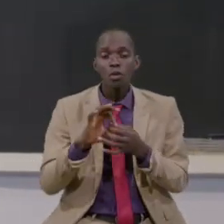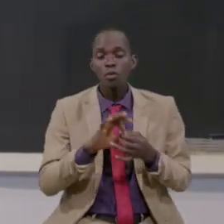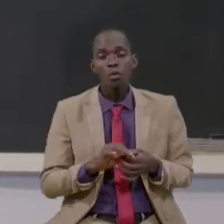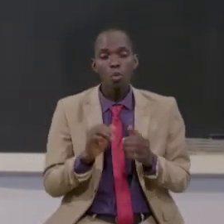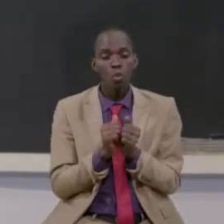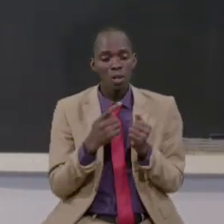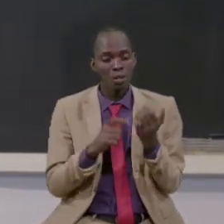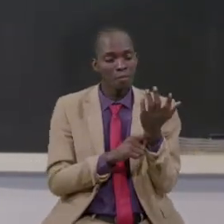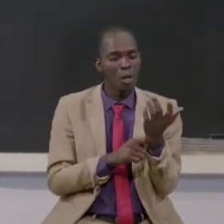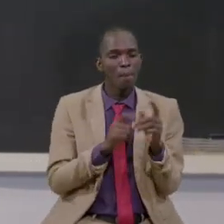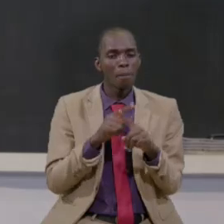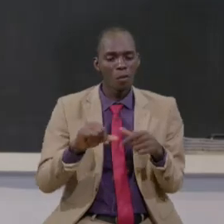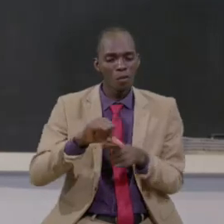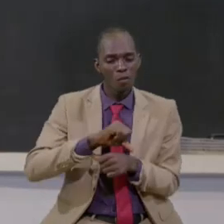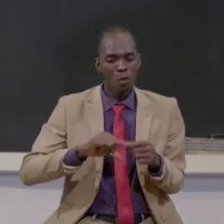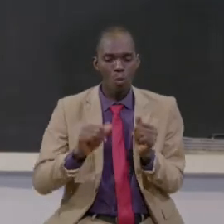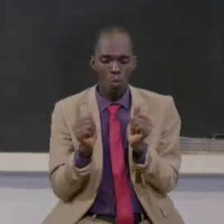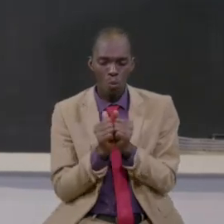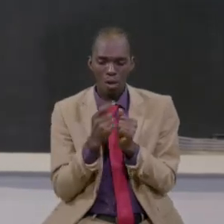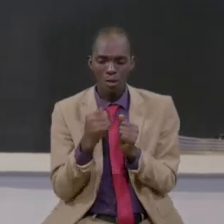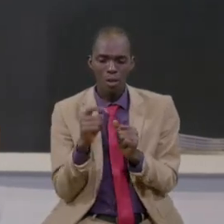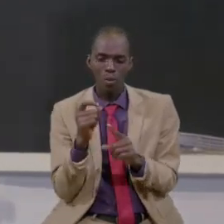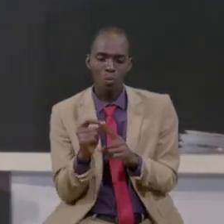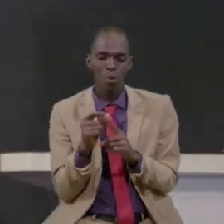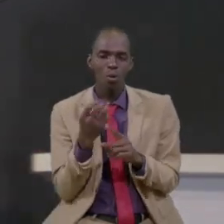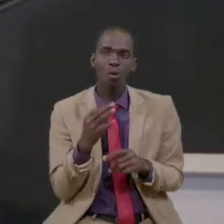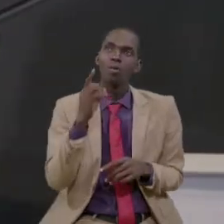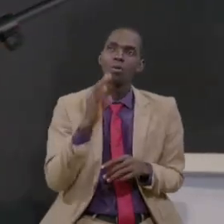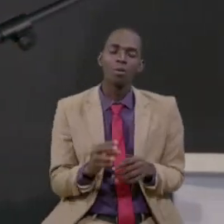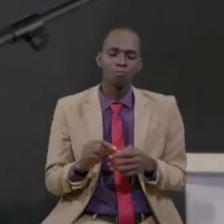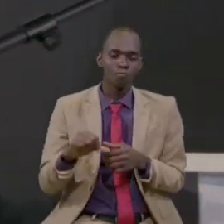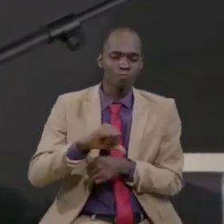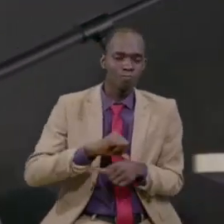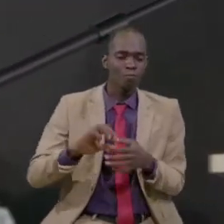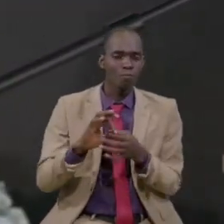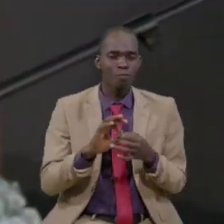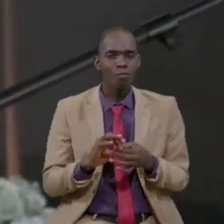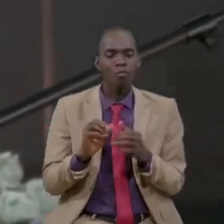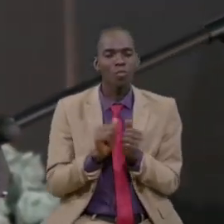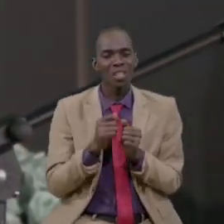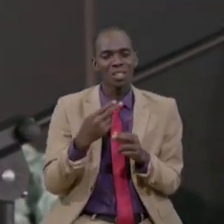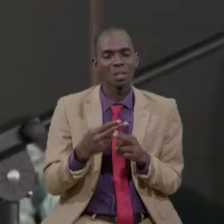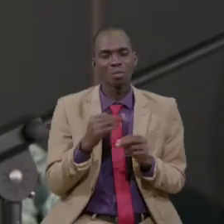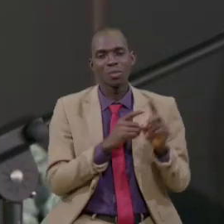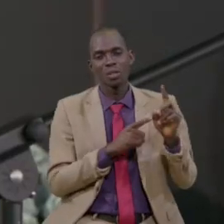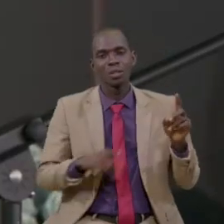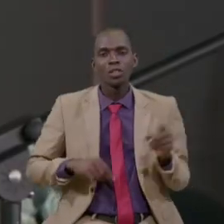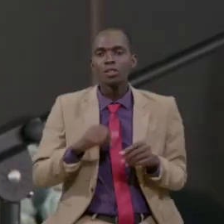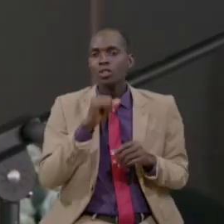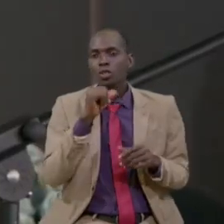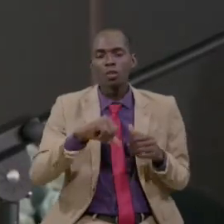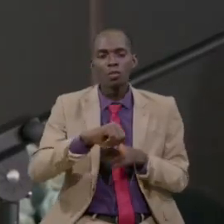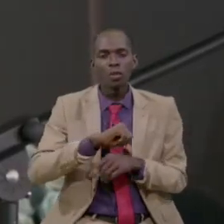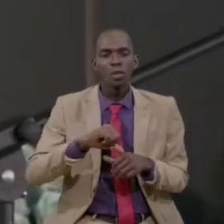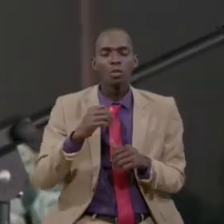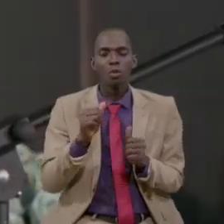the fellowship of the flesh, but fellowship around the word. Fellowship around